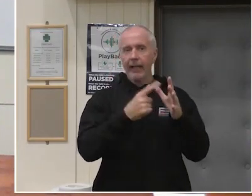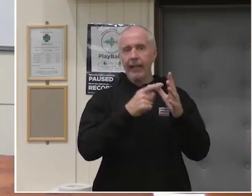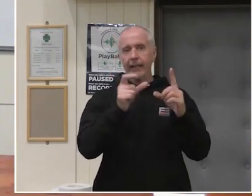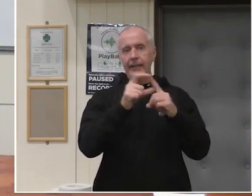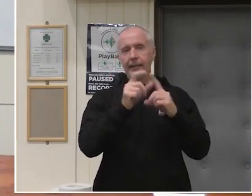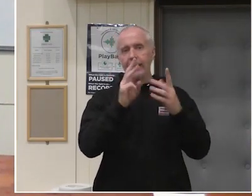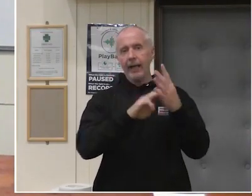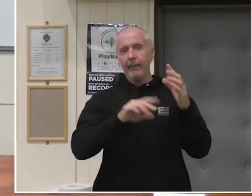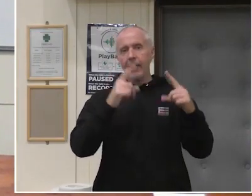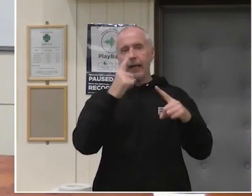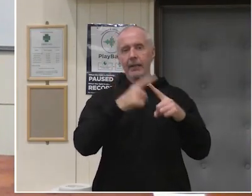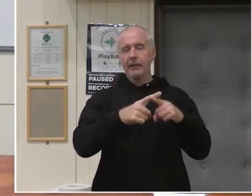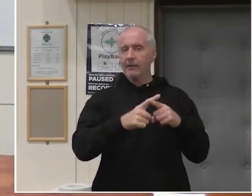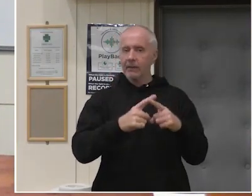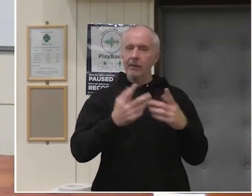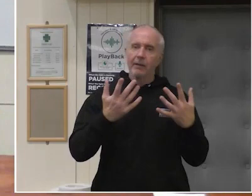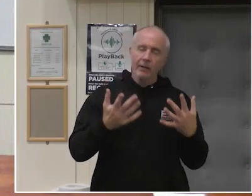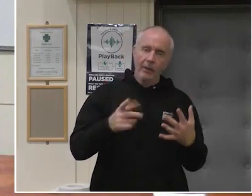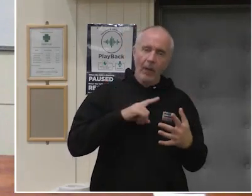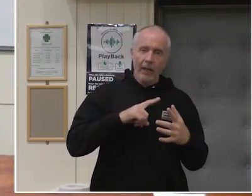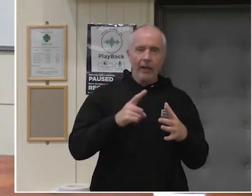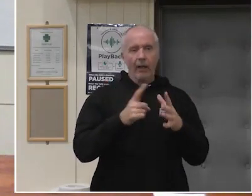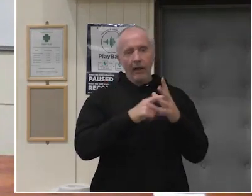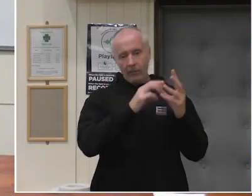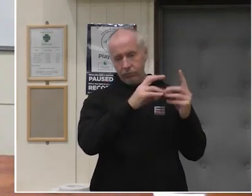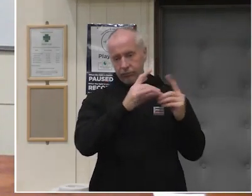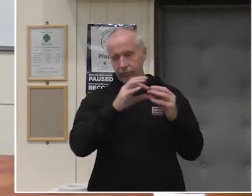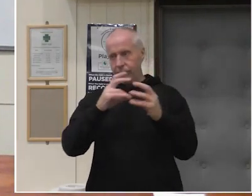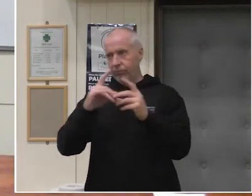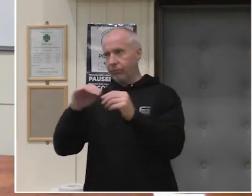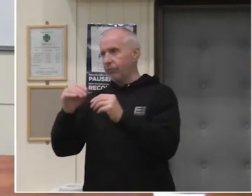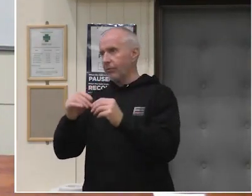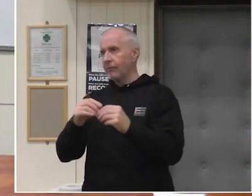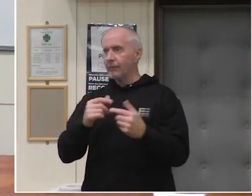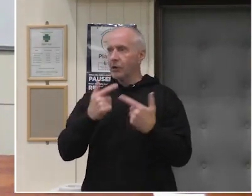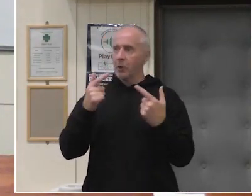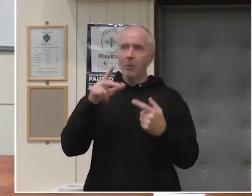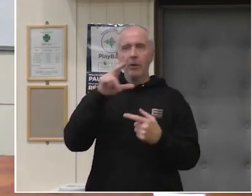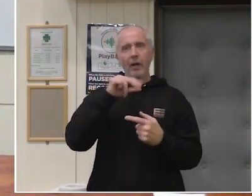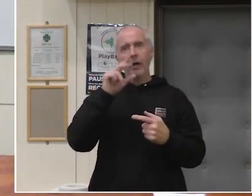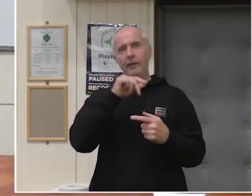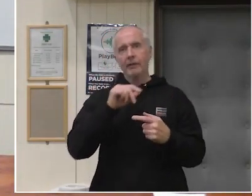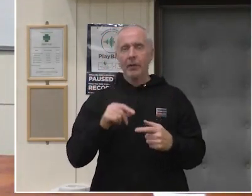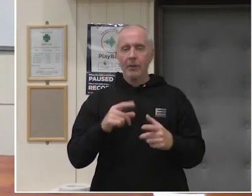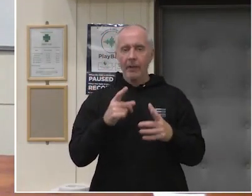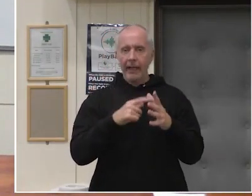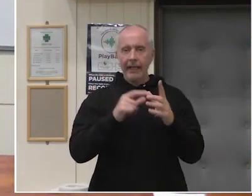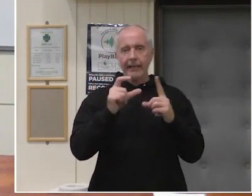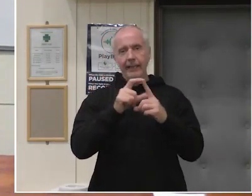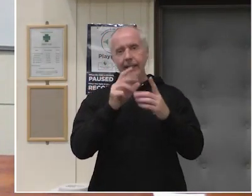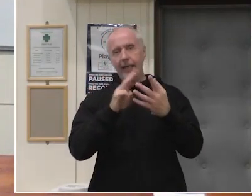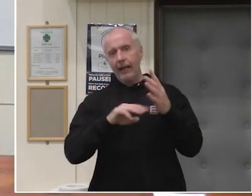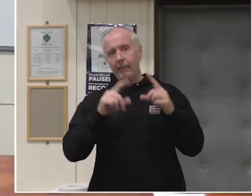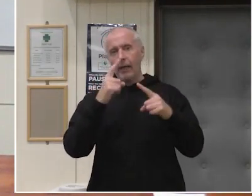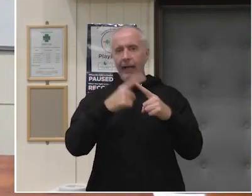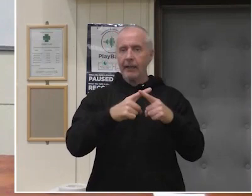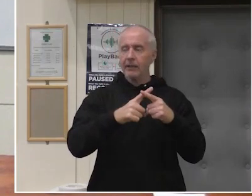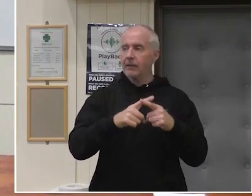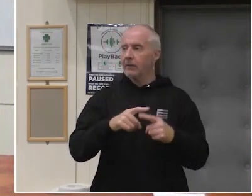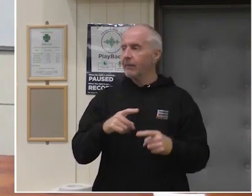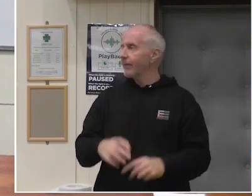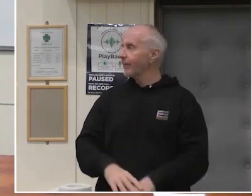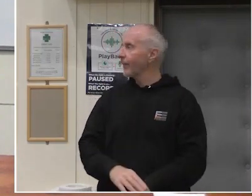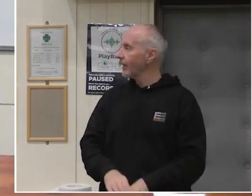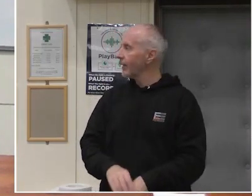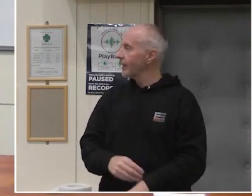because Axion Dark Matter Experiment is a bit too much of a mouthful to keep repeating, and I will, unfortunately for you